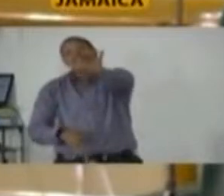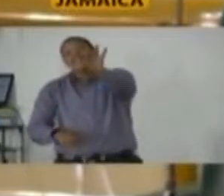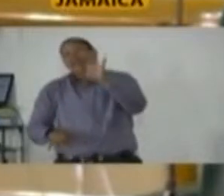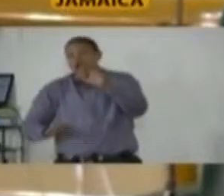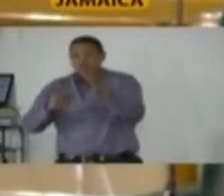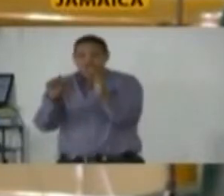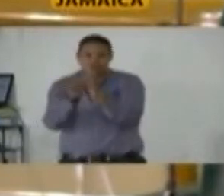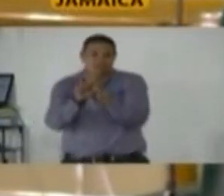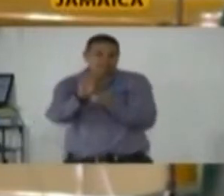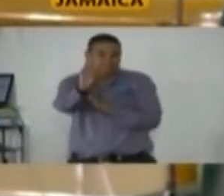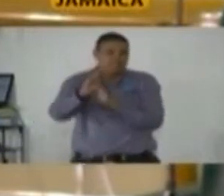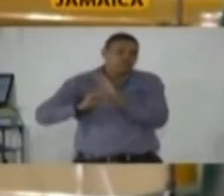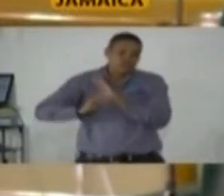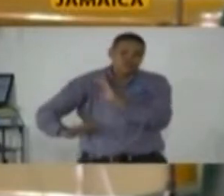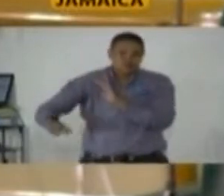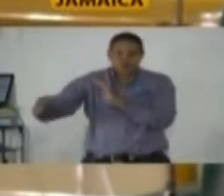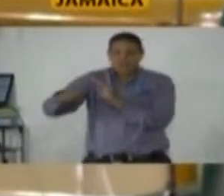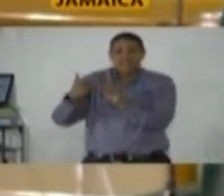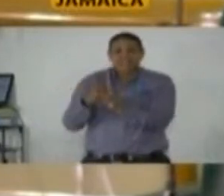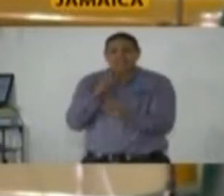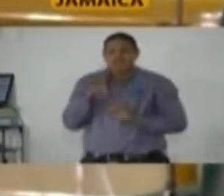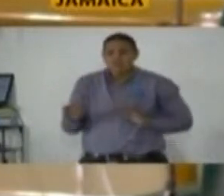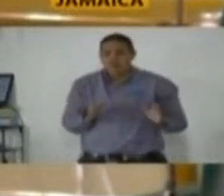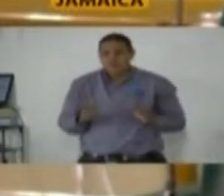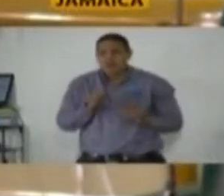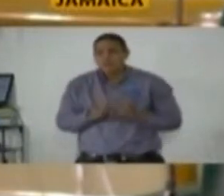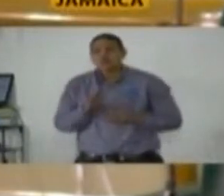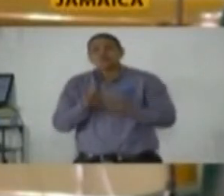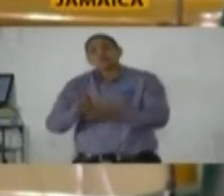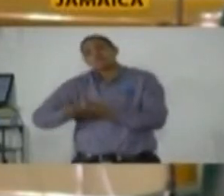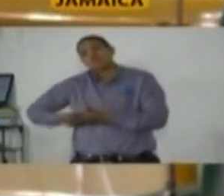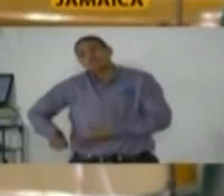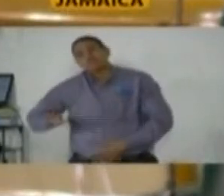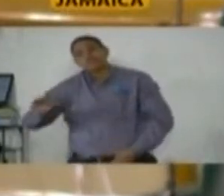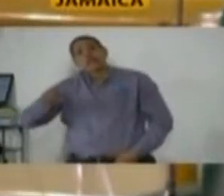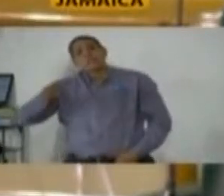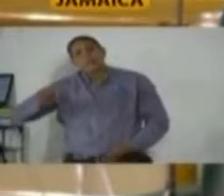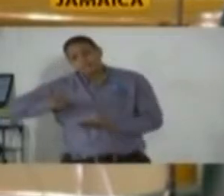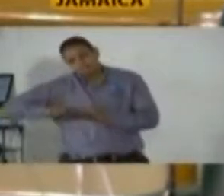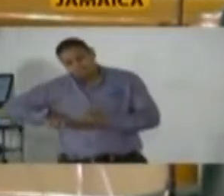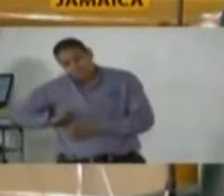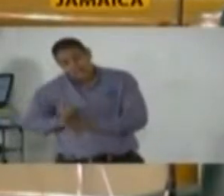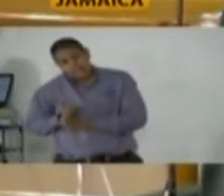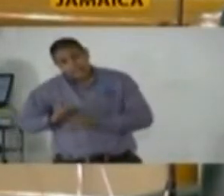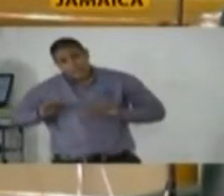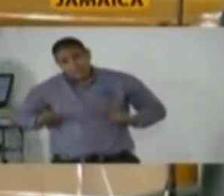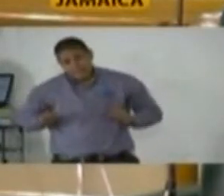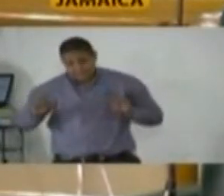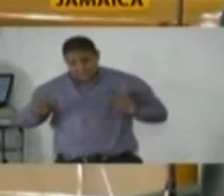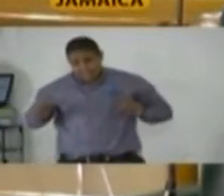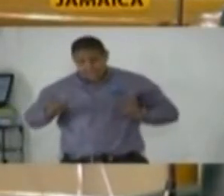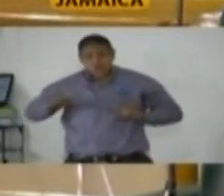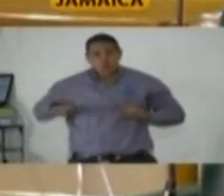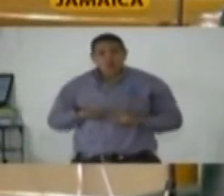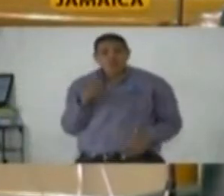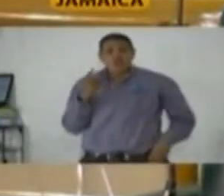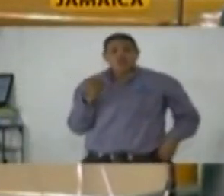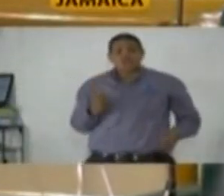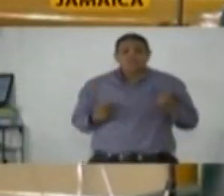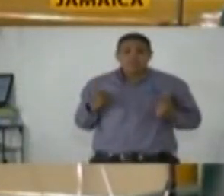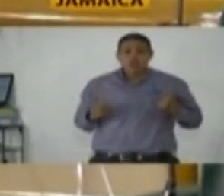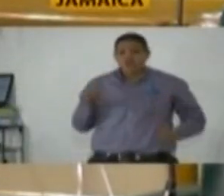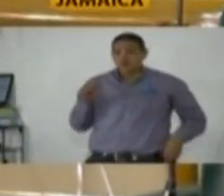6 students prepared for and sat their primary exit profile ability test on Thursday, March